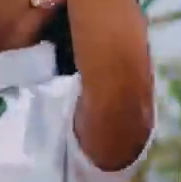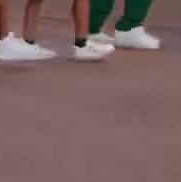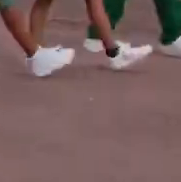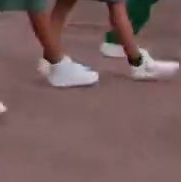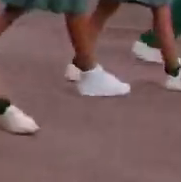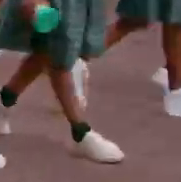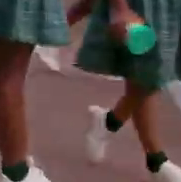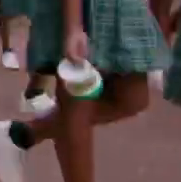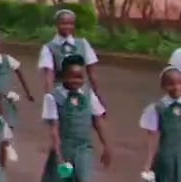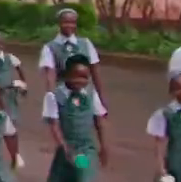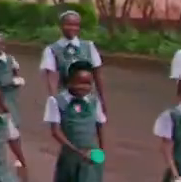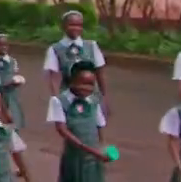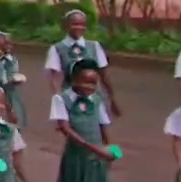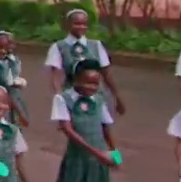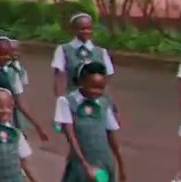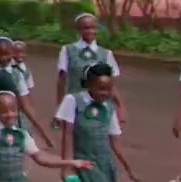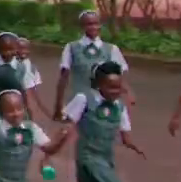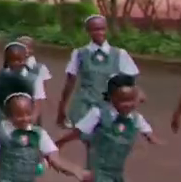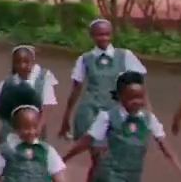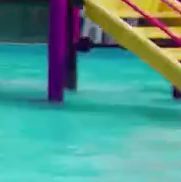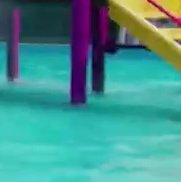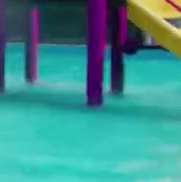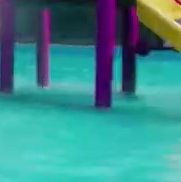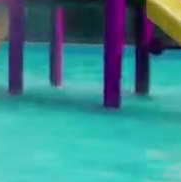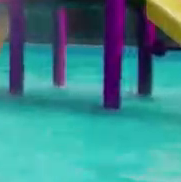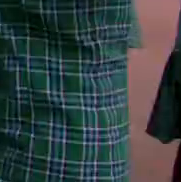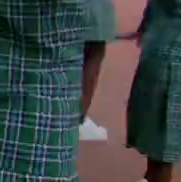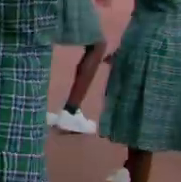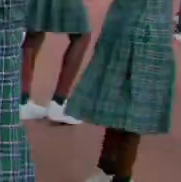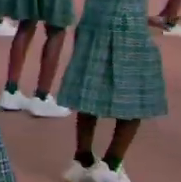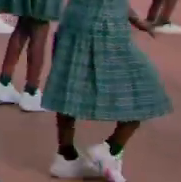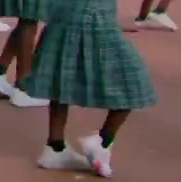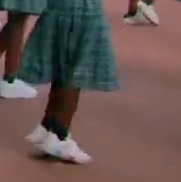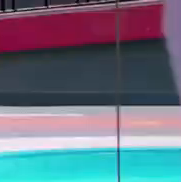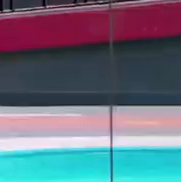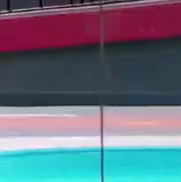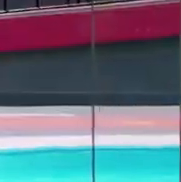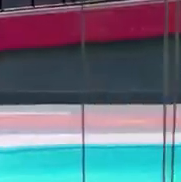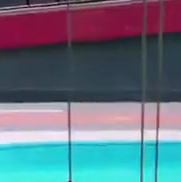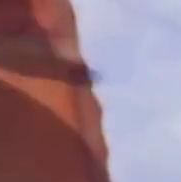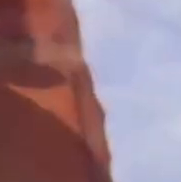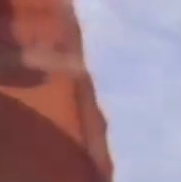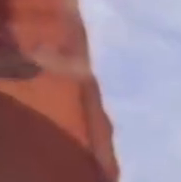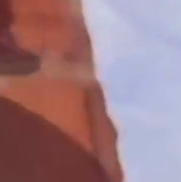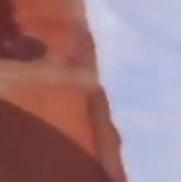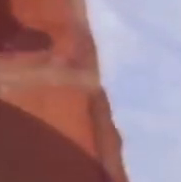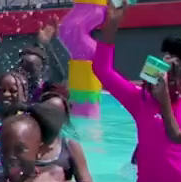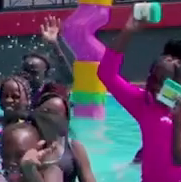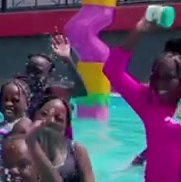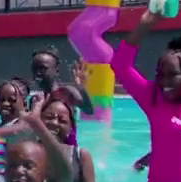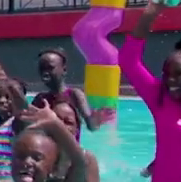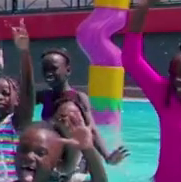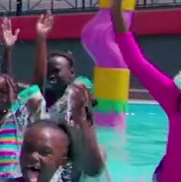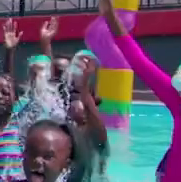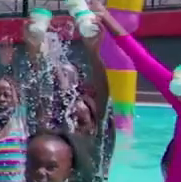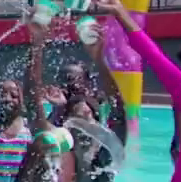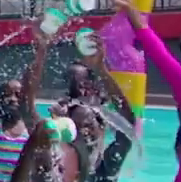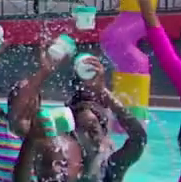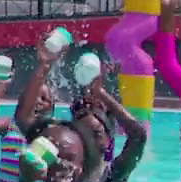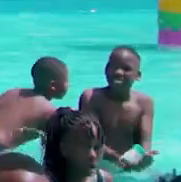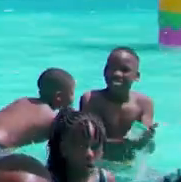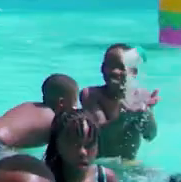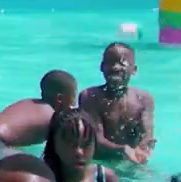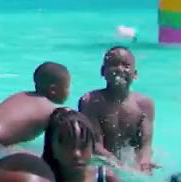It will protect your skin from skin rashes. Morbid Papa. It is a new, improved Morbid